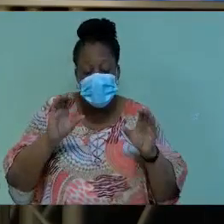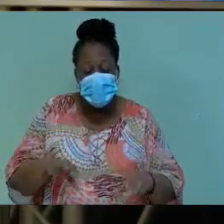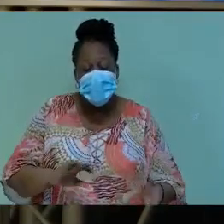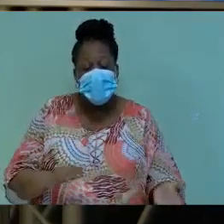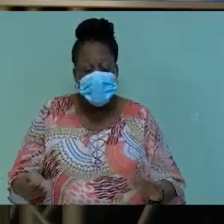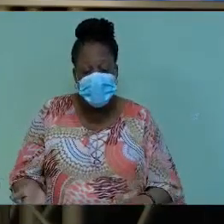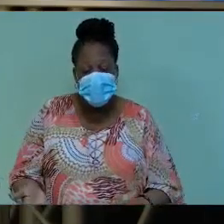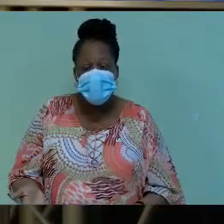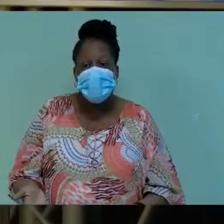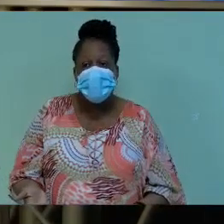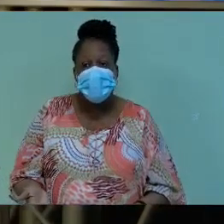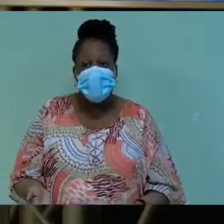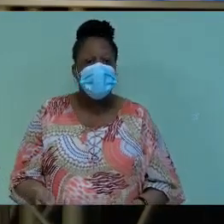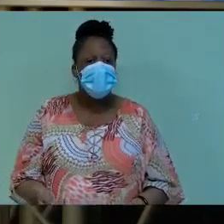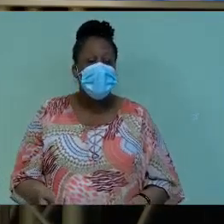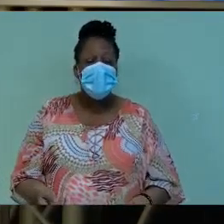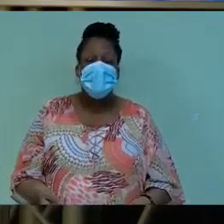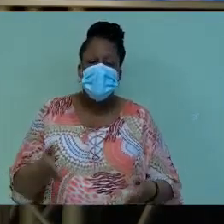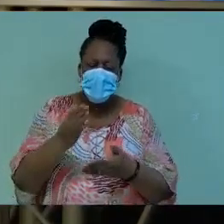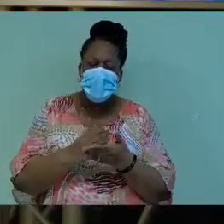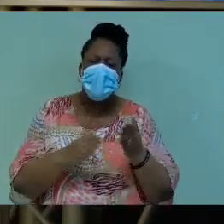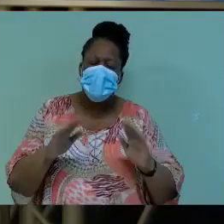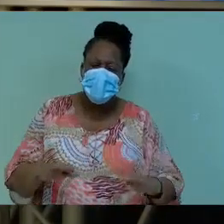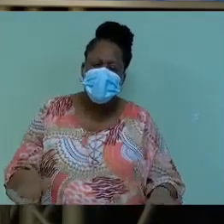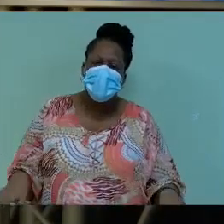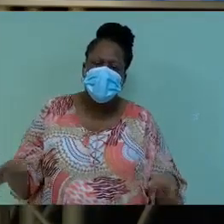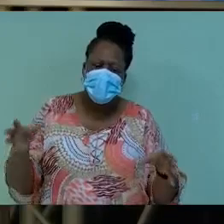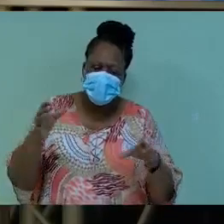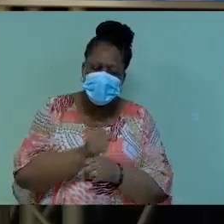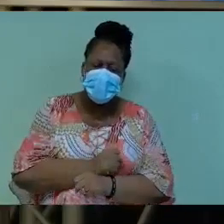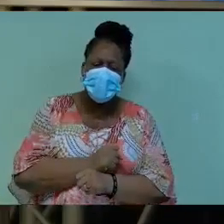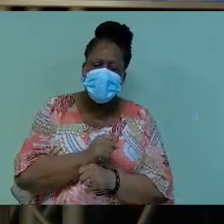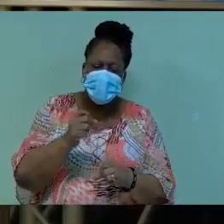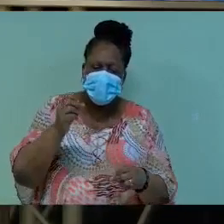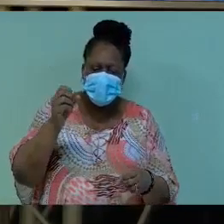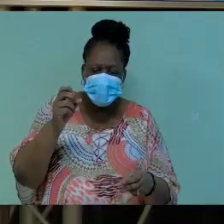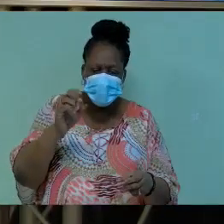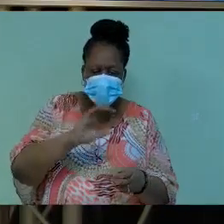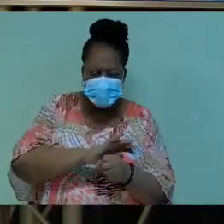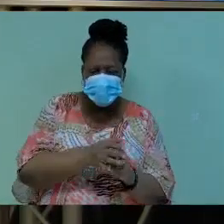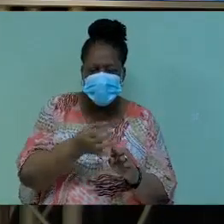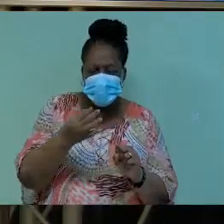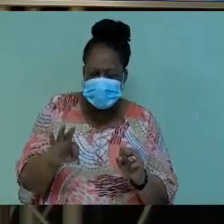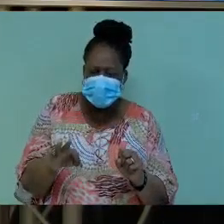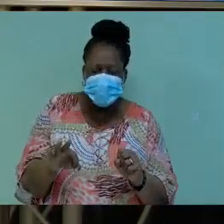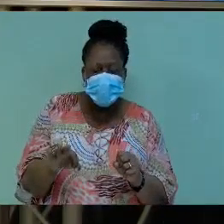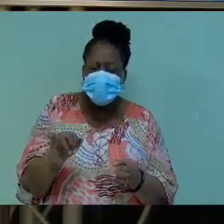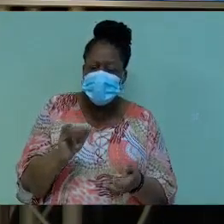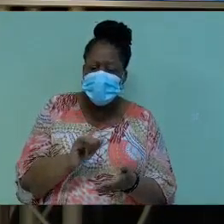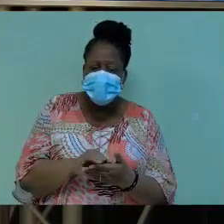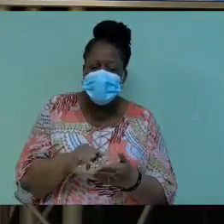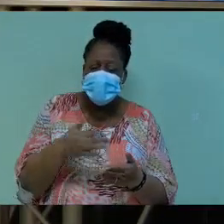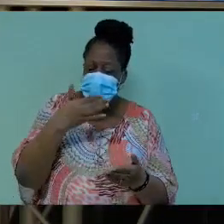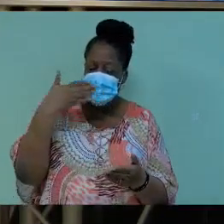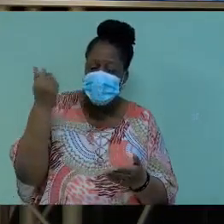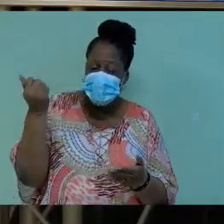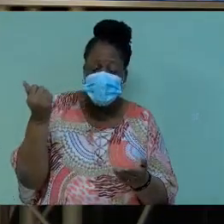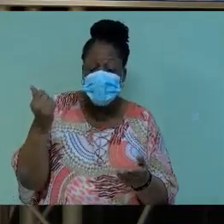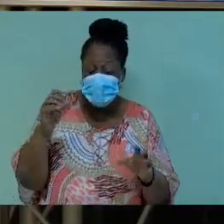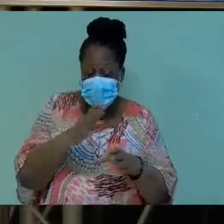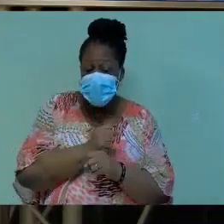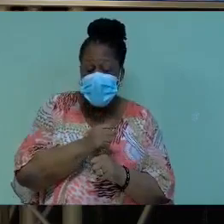from COVID-19 who presented with these symptoms, also affecting other organs like the GI tract, where they were having abdominal